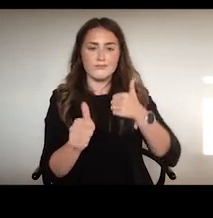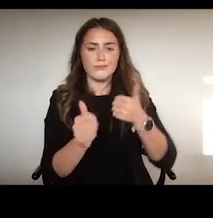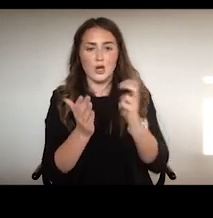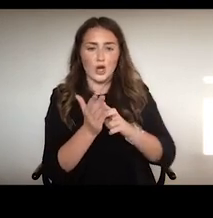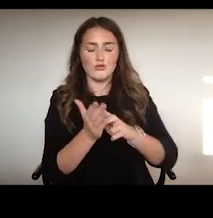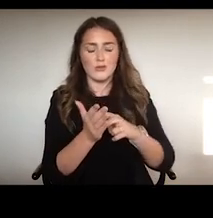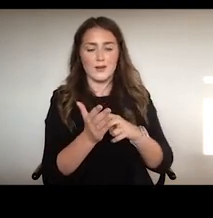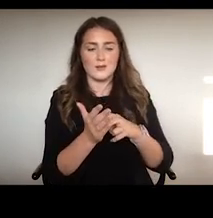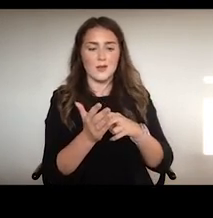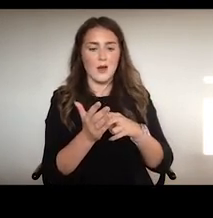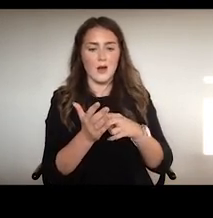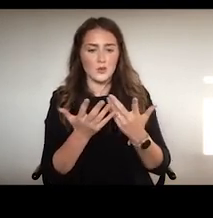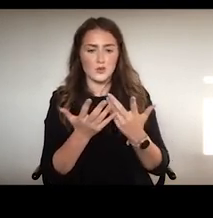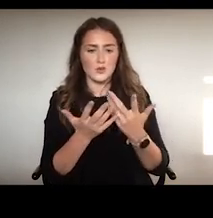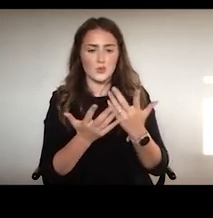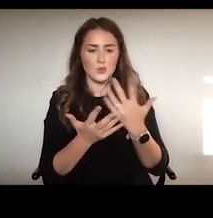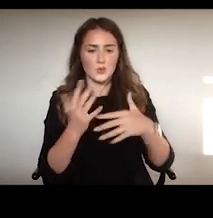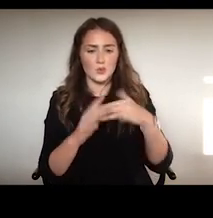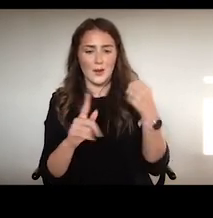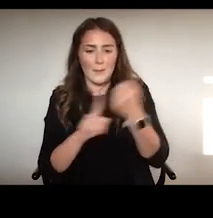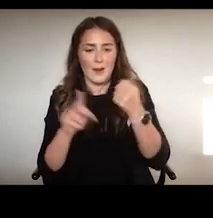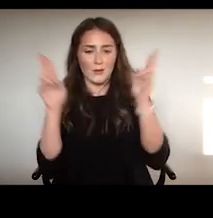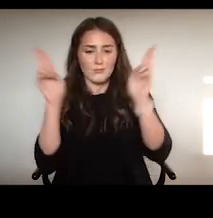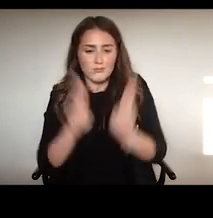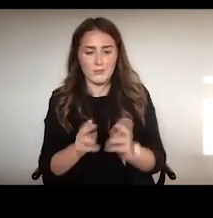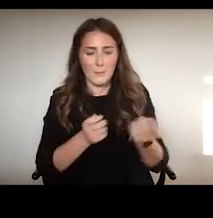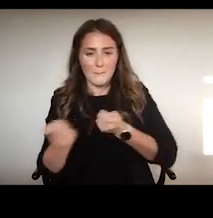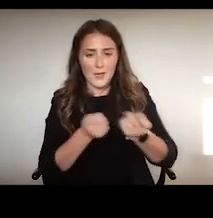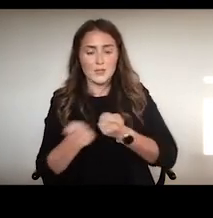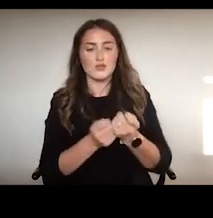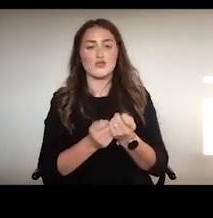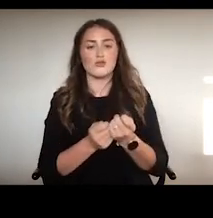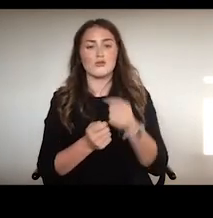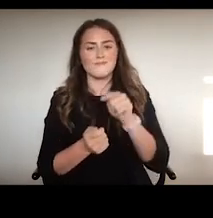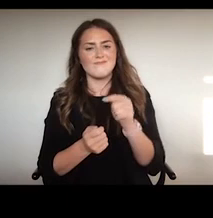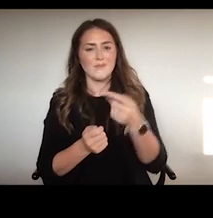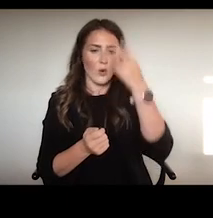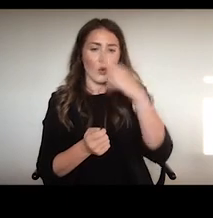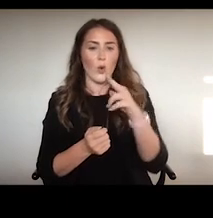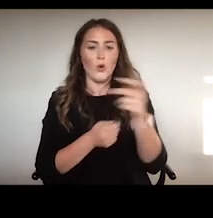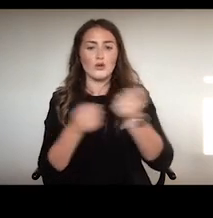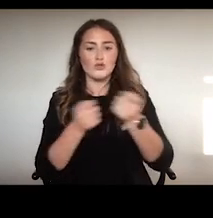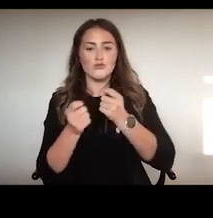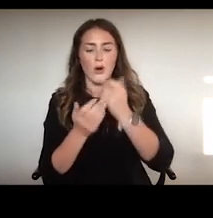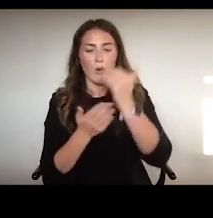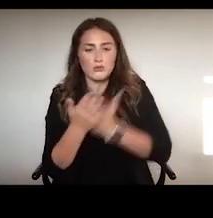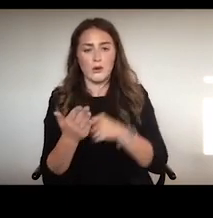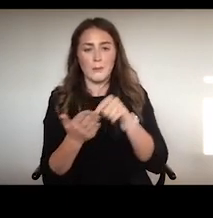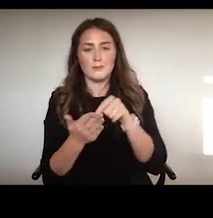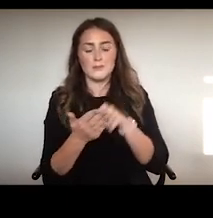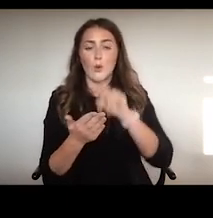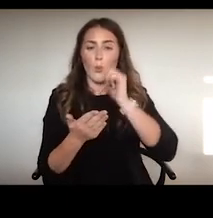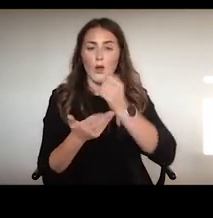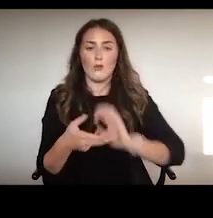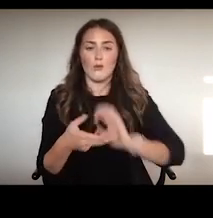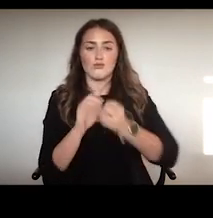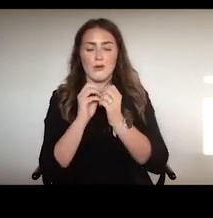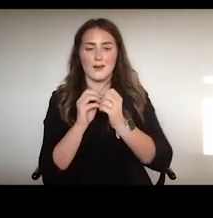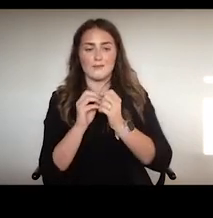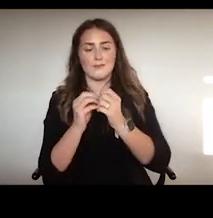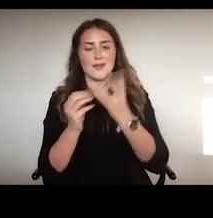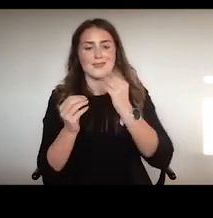the contractors effectively manage the impacts of construction on the environment and local communities. These are called